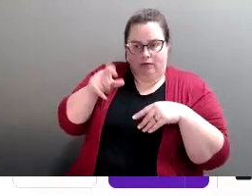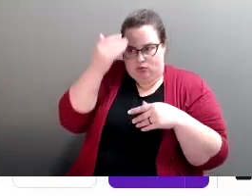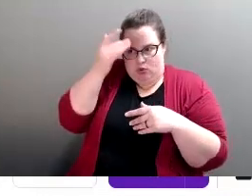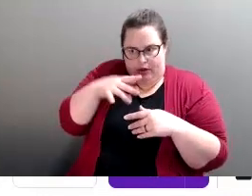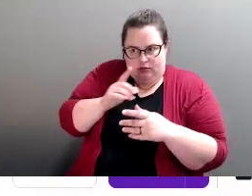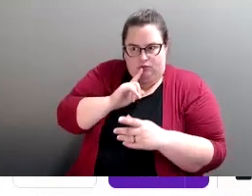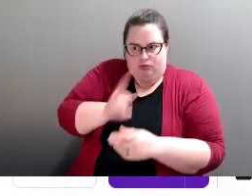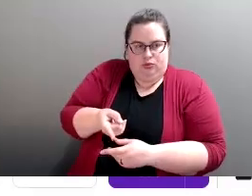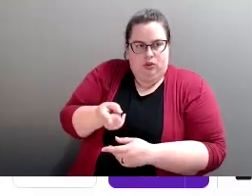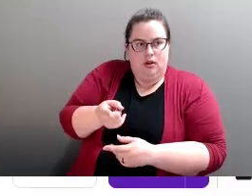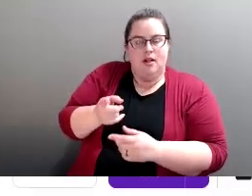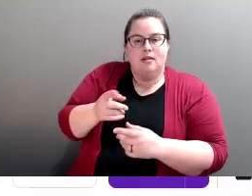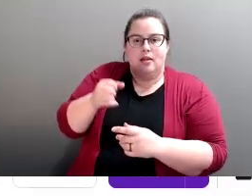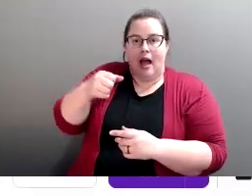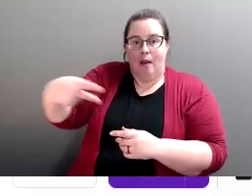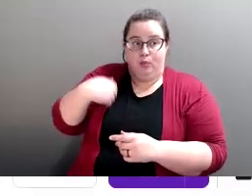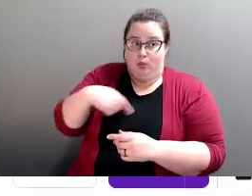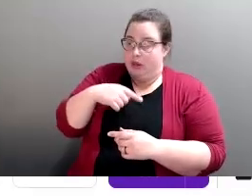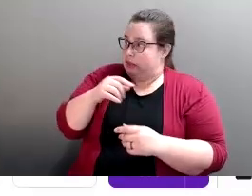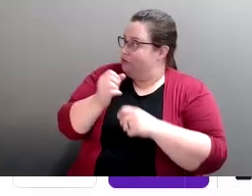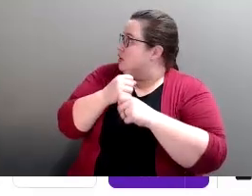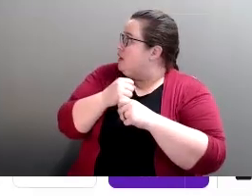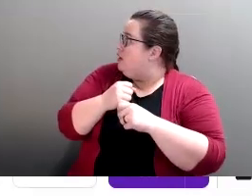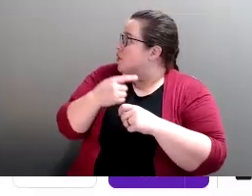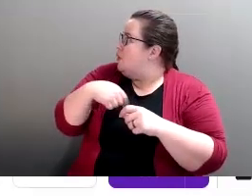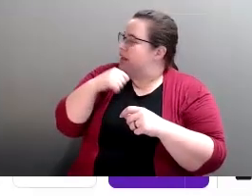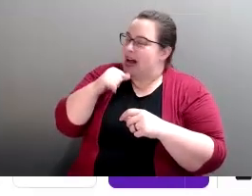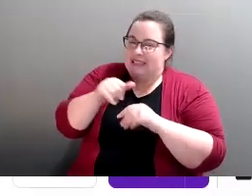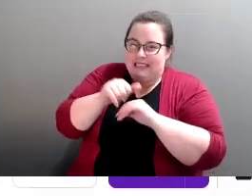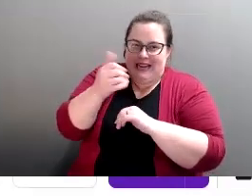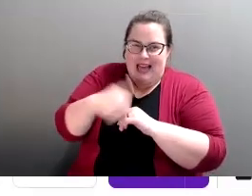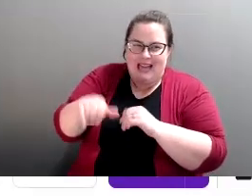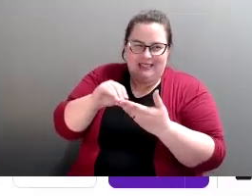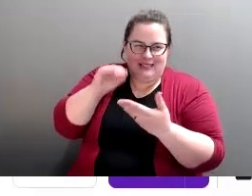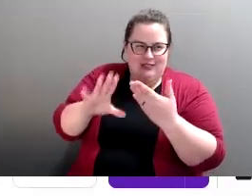you're going to see that we've created, we have not sent any student data over